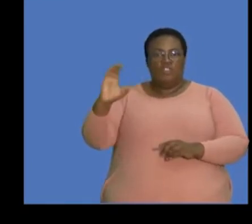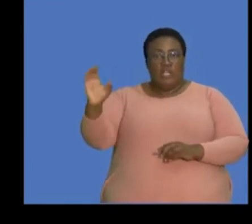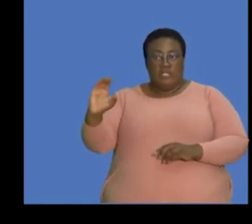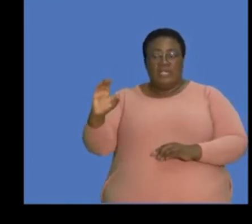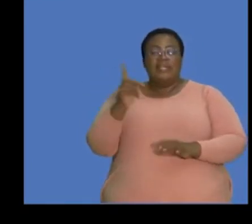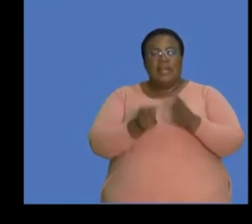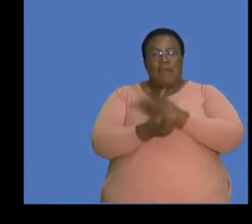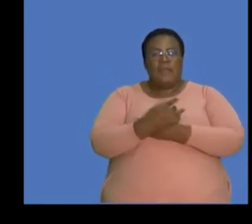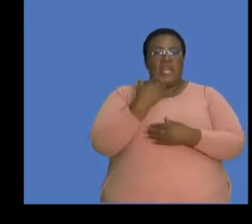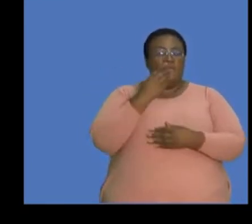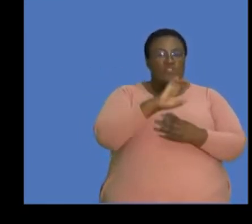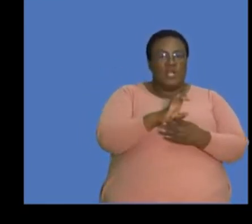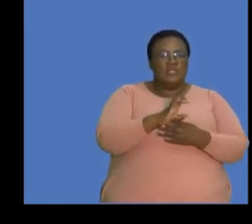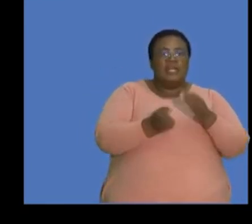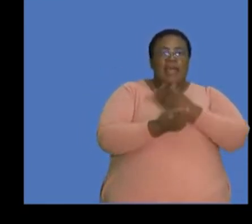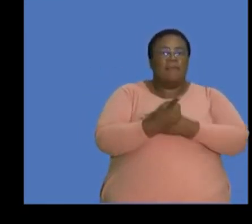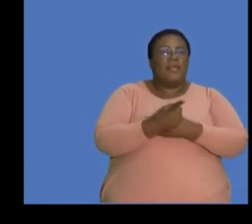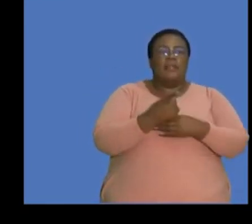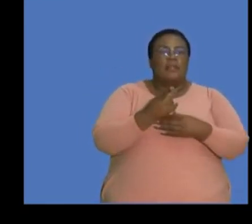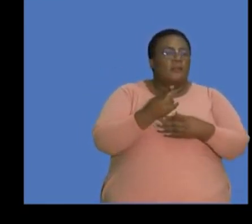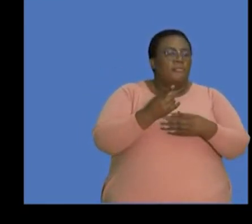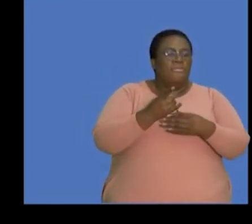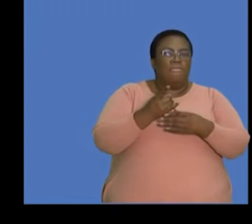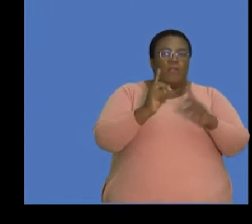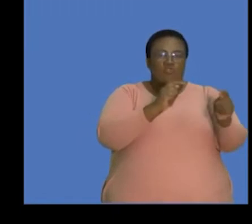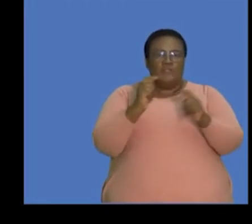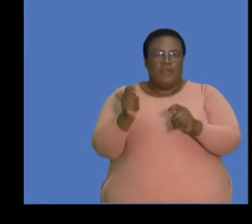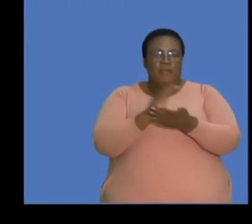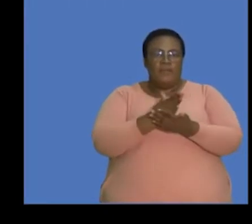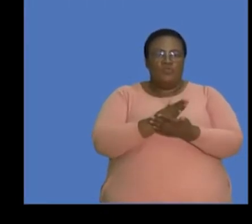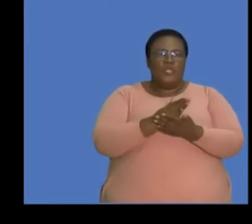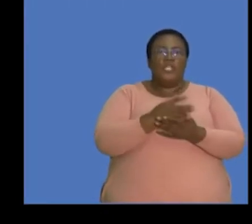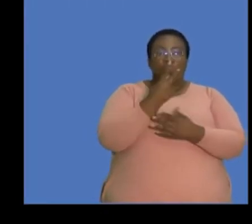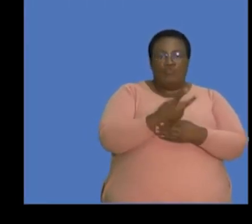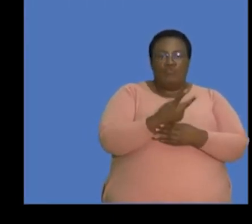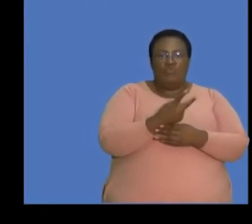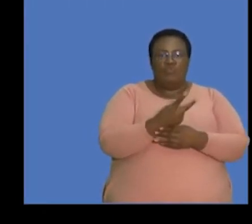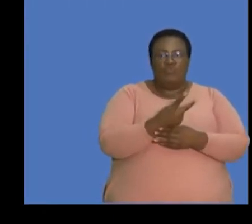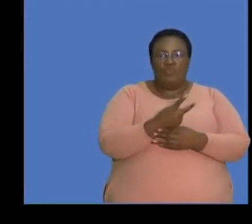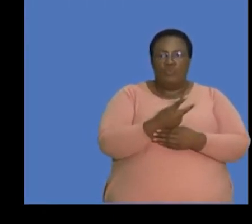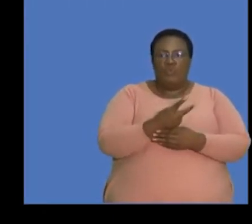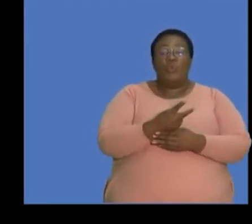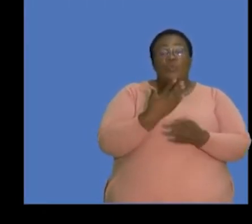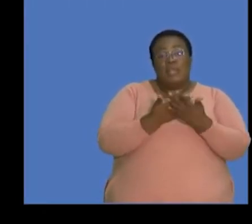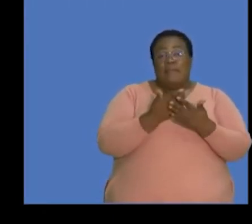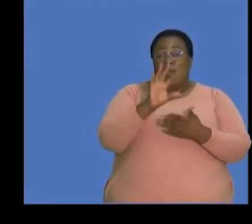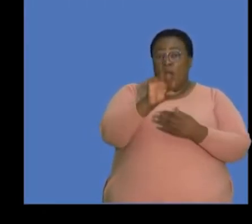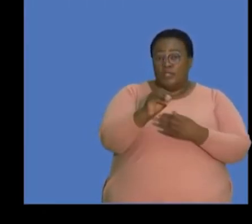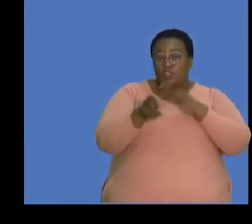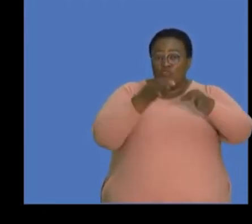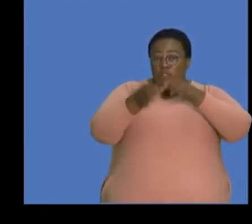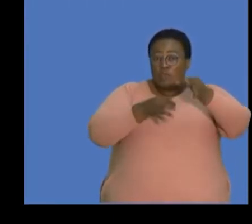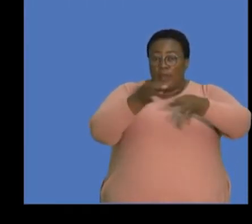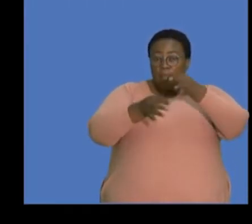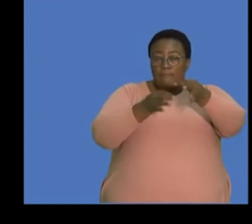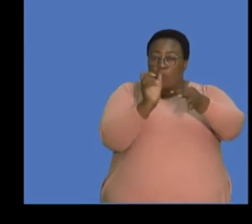is transferred between two materials, and these materials are usually your insulators. So pay careful attention to this term. You may be